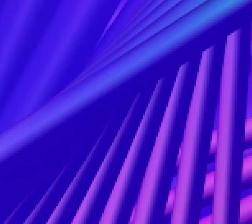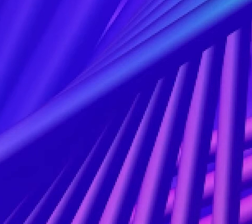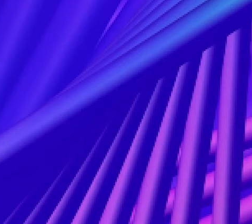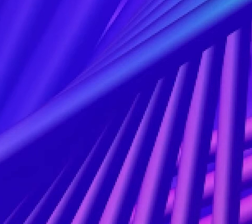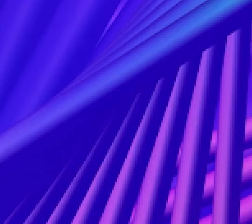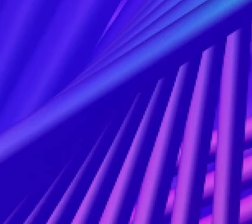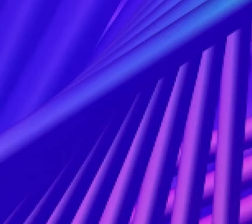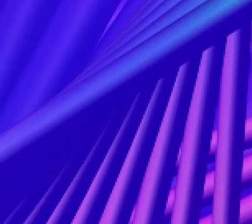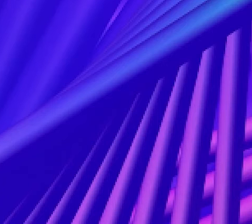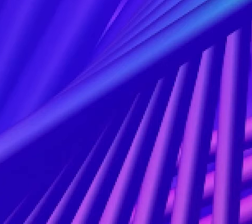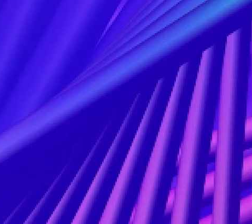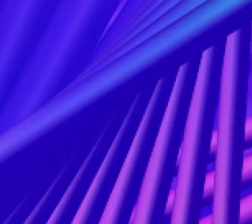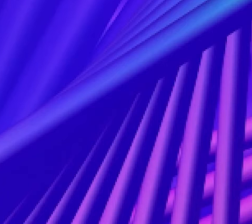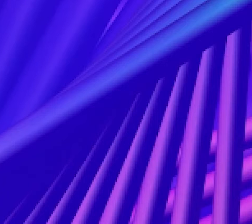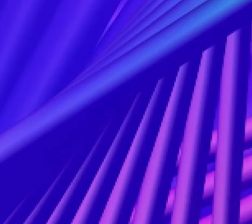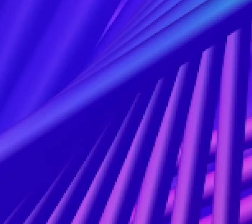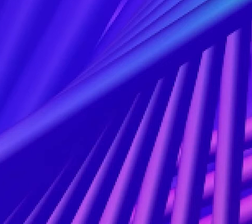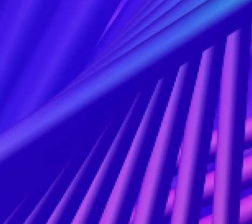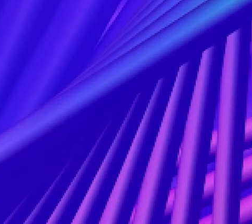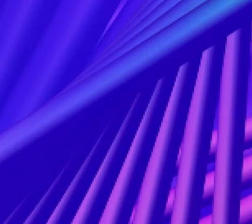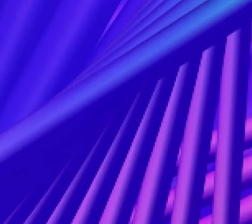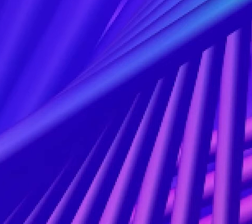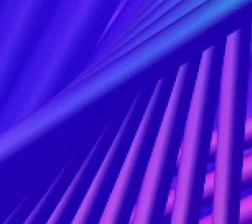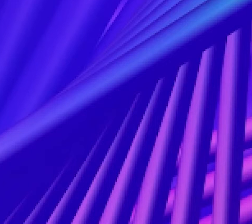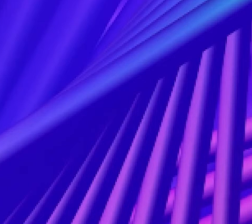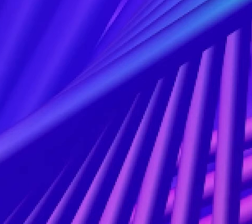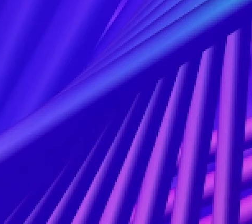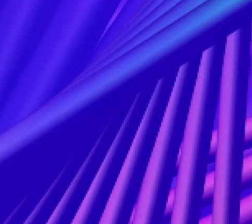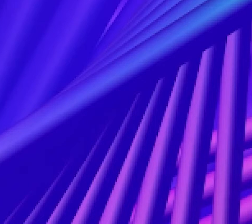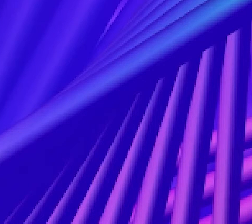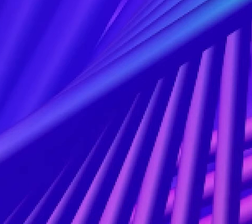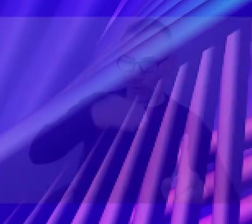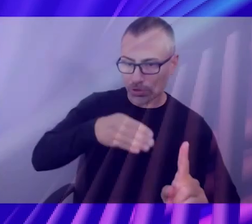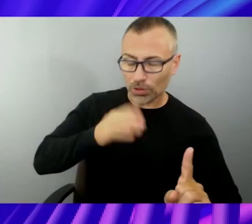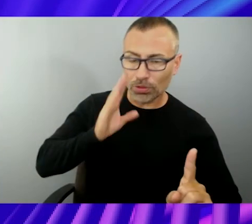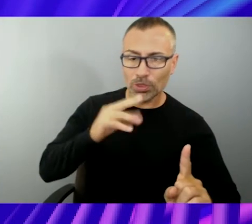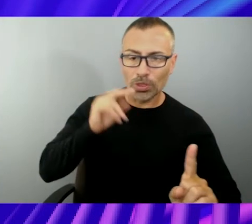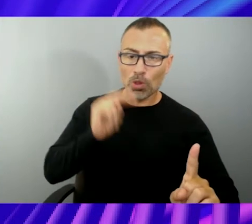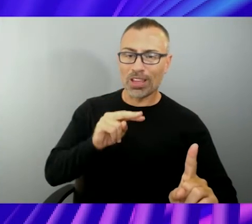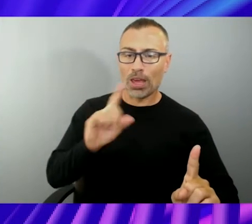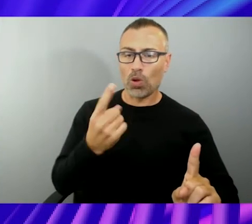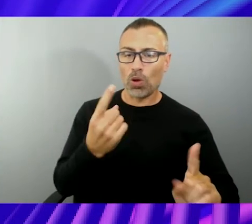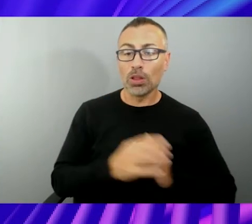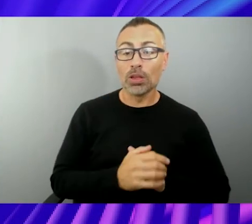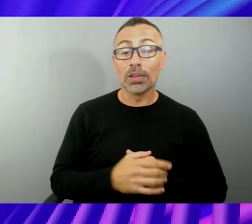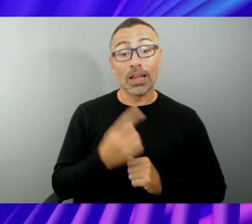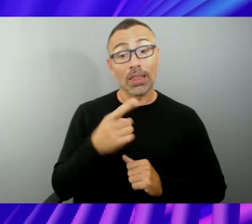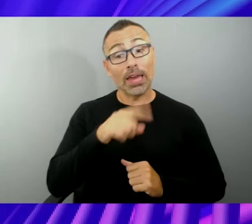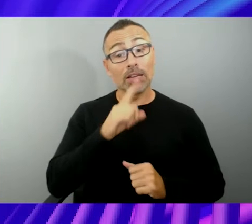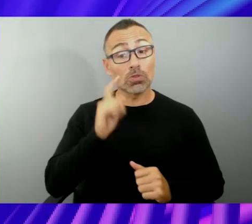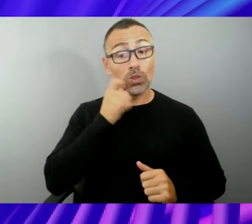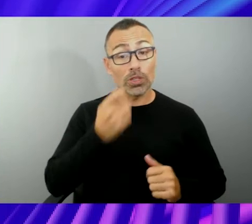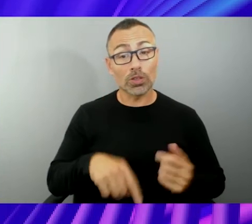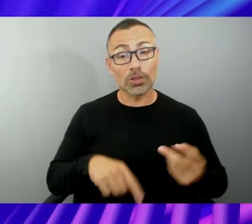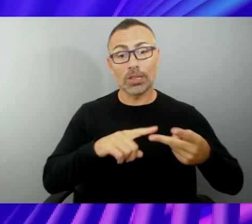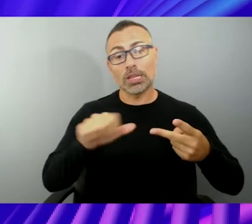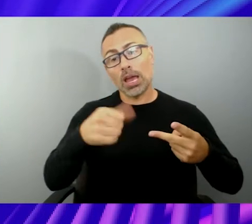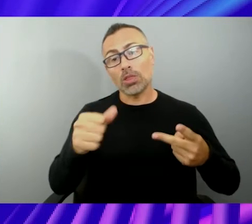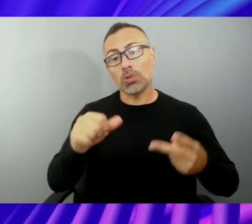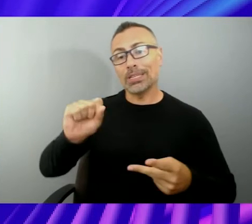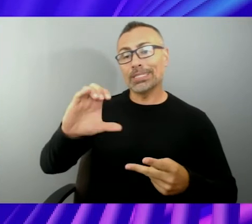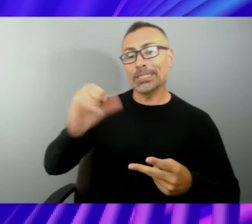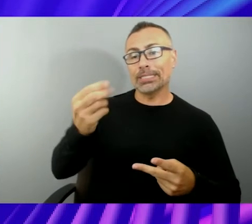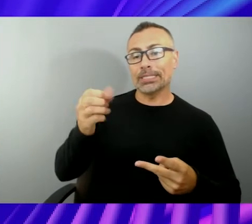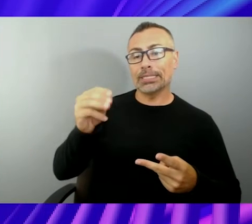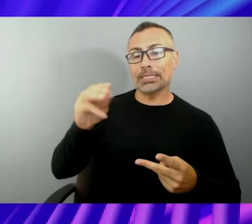subset that they really care about. So this is one of the cool features of EventBridge. The other feature I can talk about is a schema registry. So let's say a